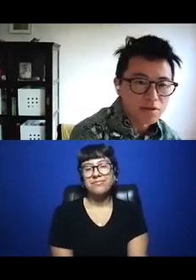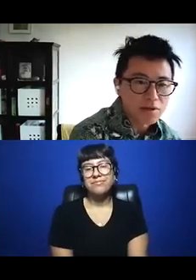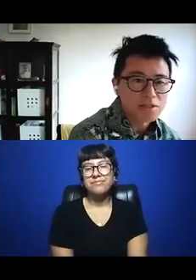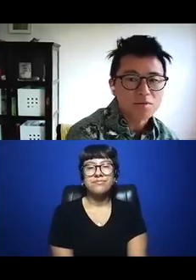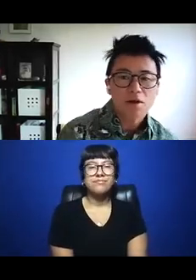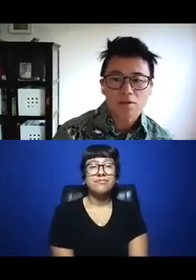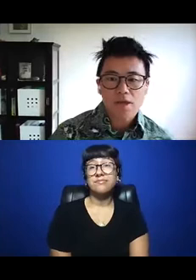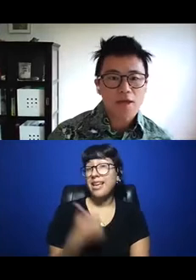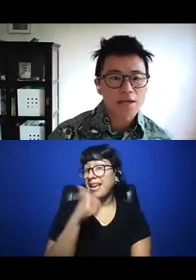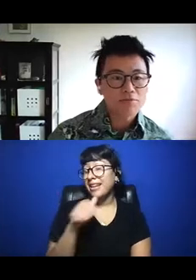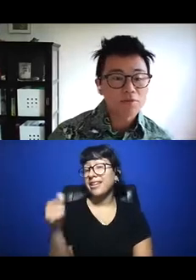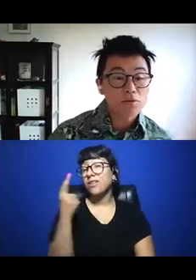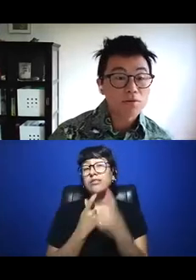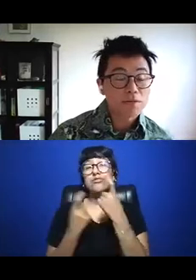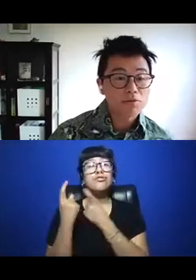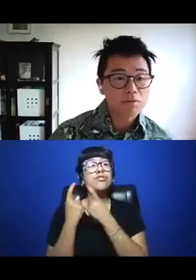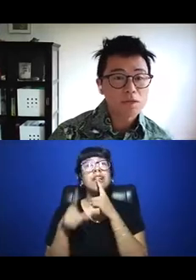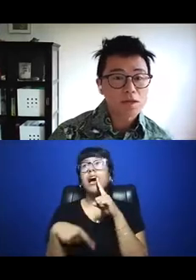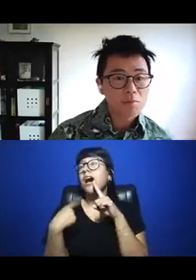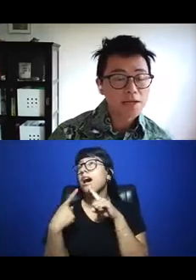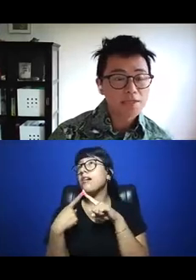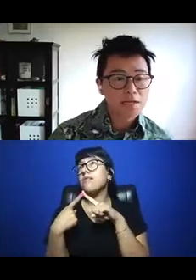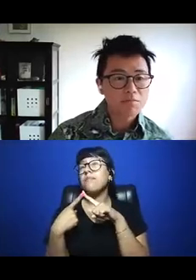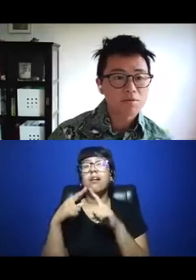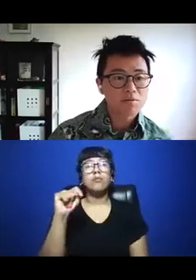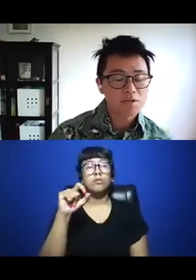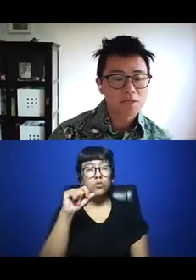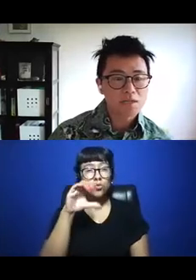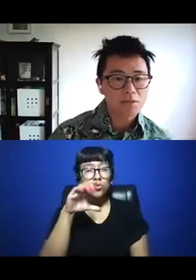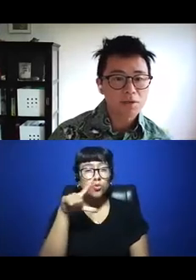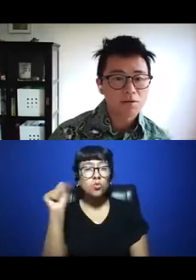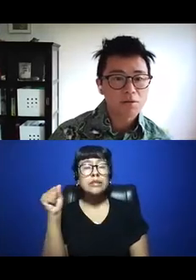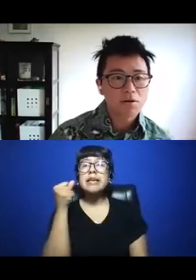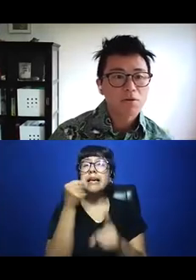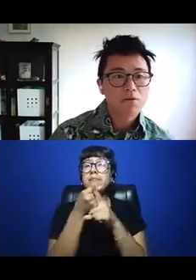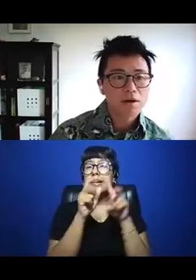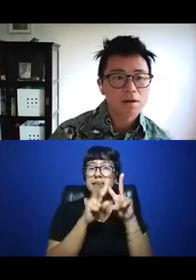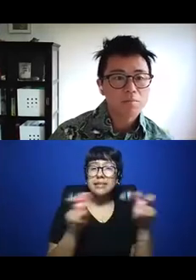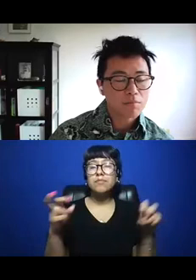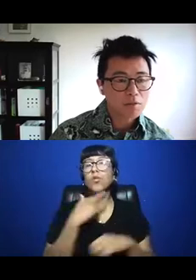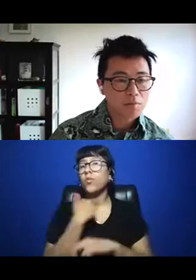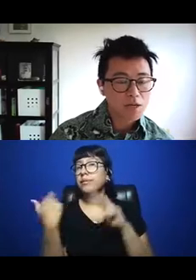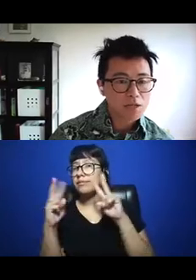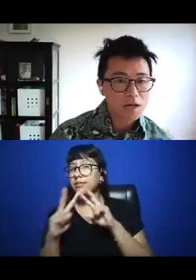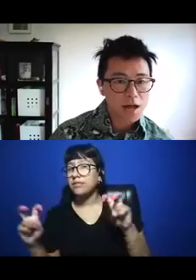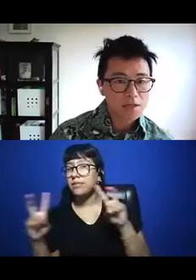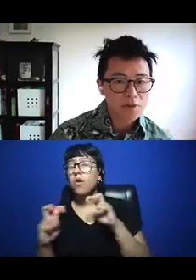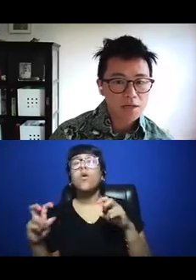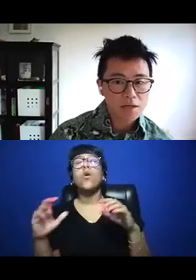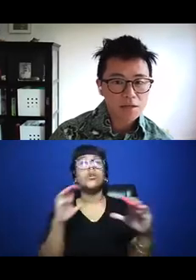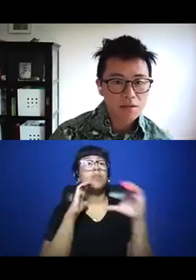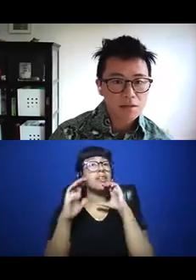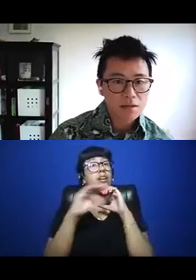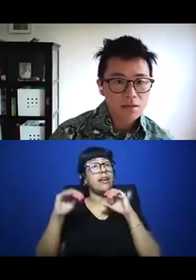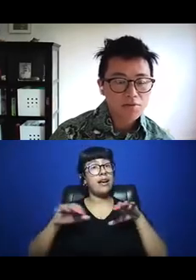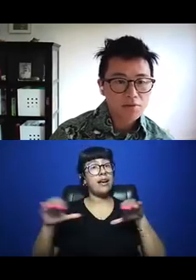Do you have any questions about like any of the tools that we use, the impact assessment, risk assessment, or the communication and action